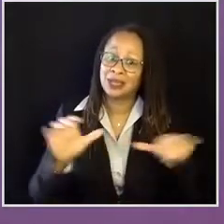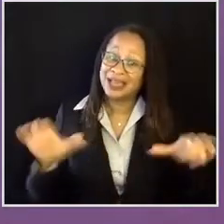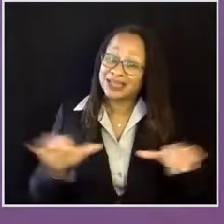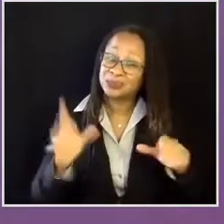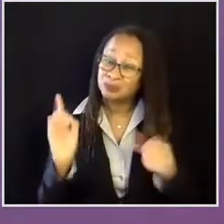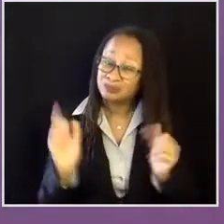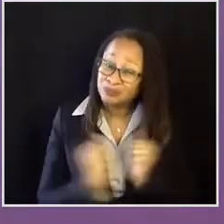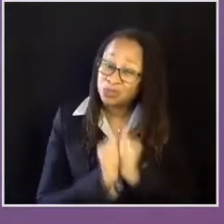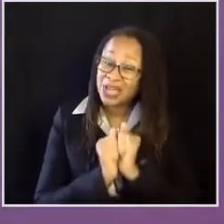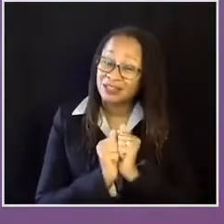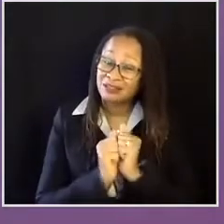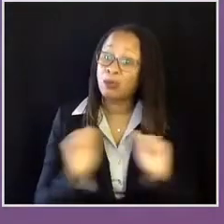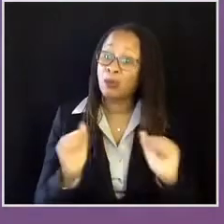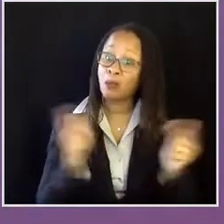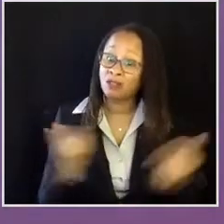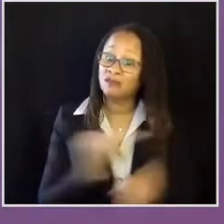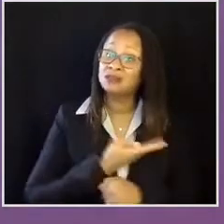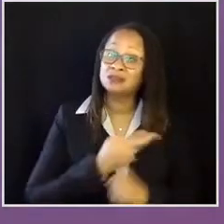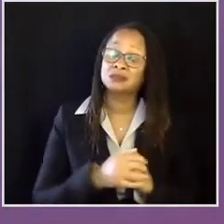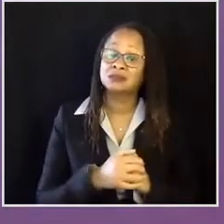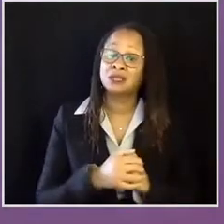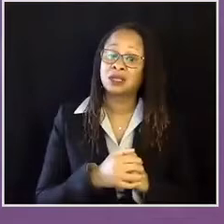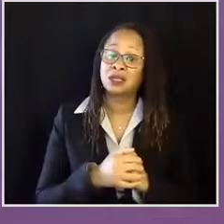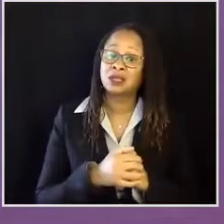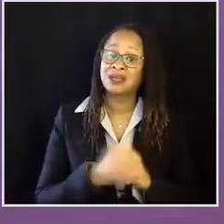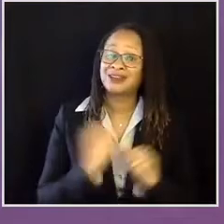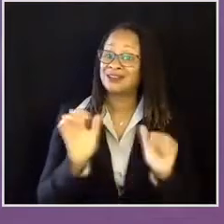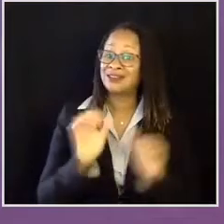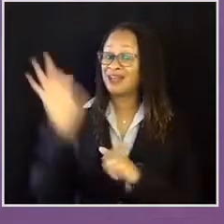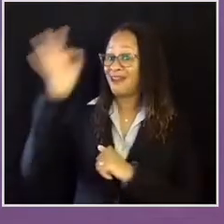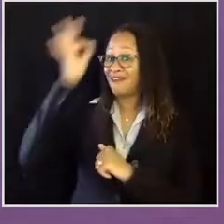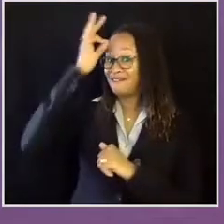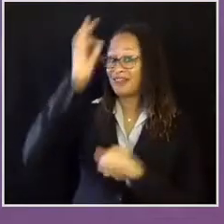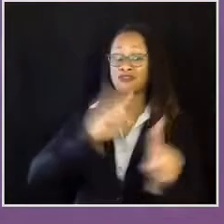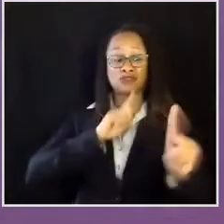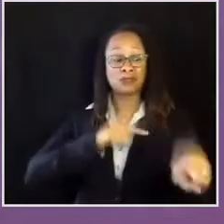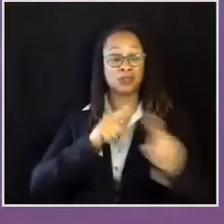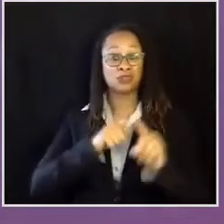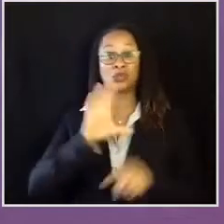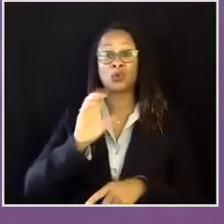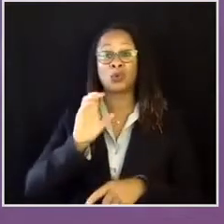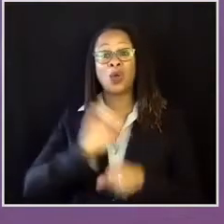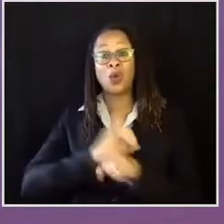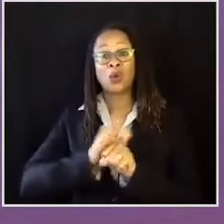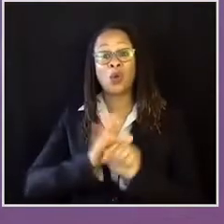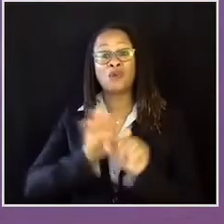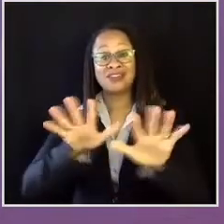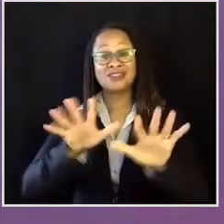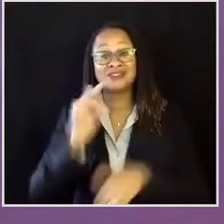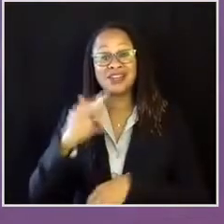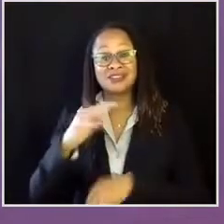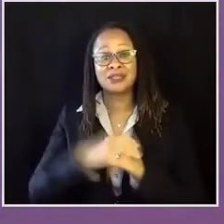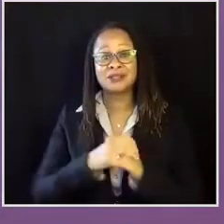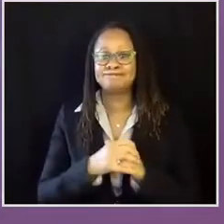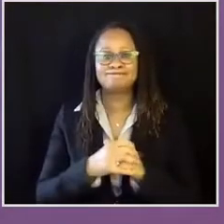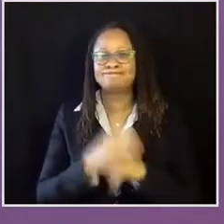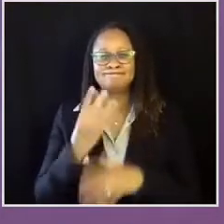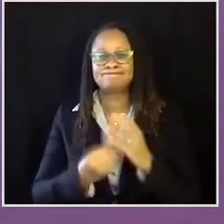us. But like with our federal response to COVID-19, the lack of a national strategy